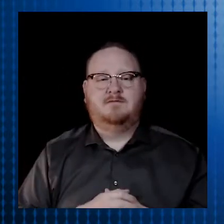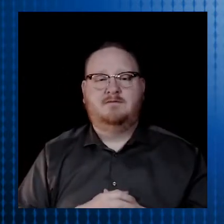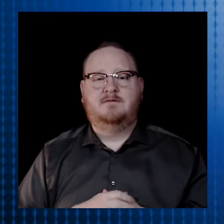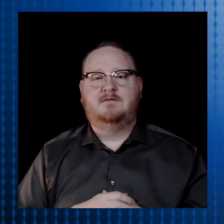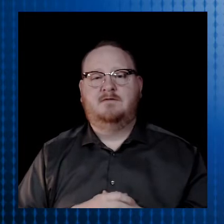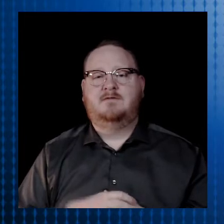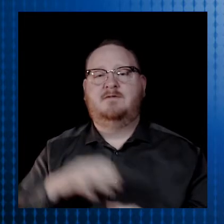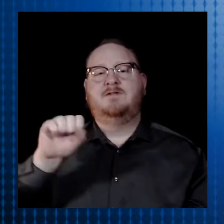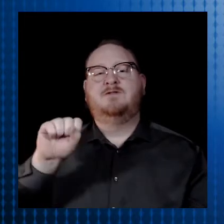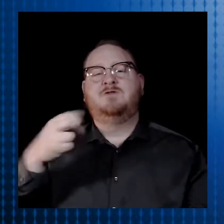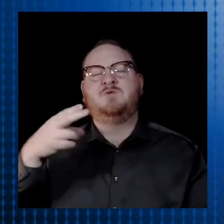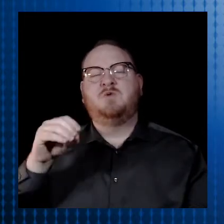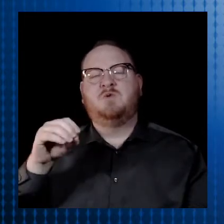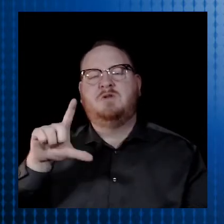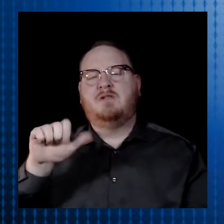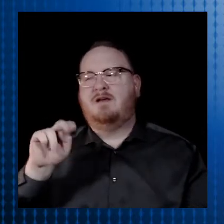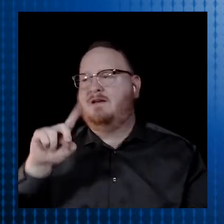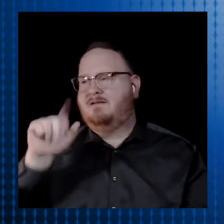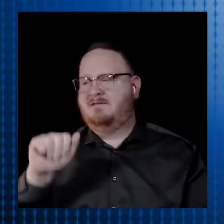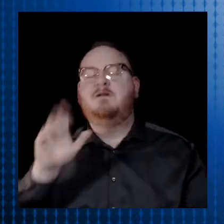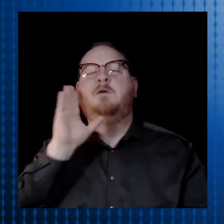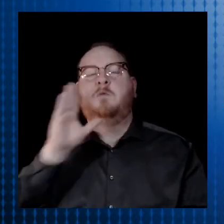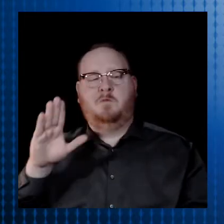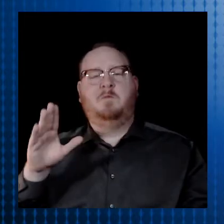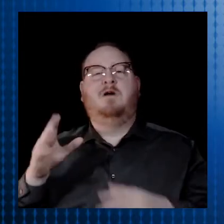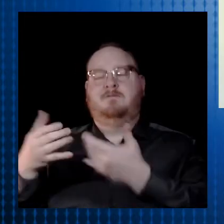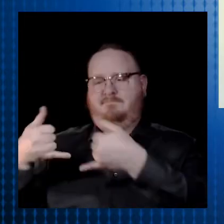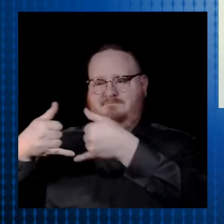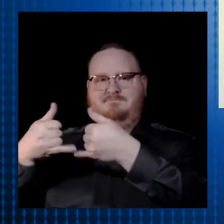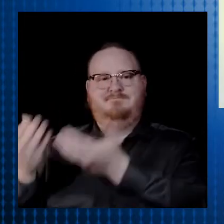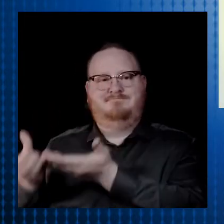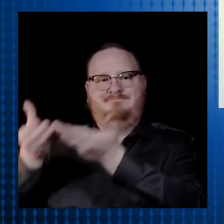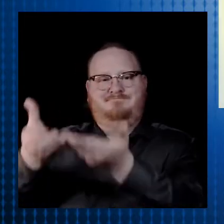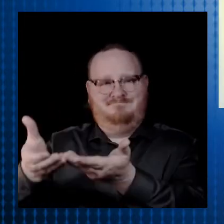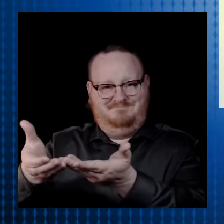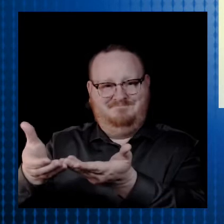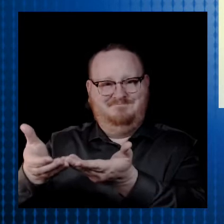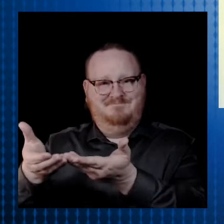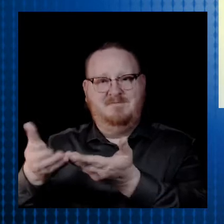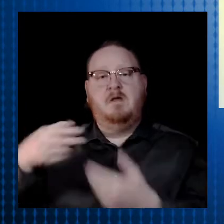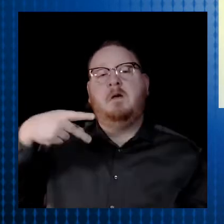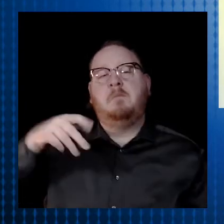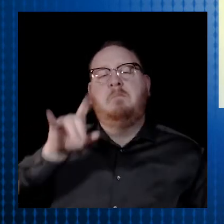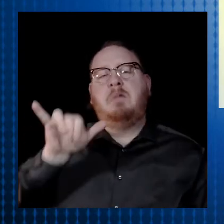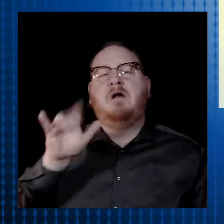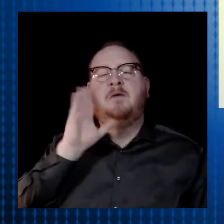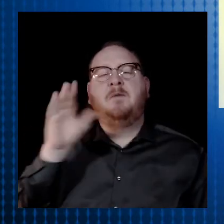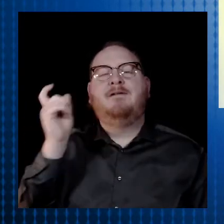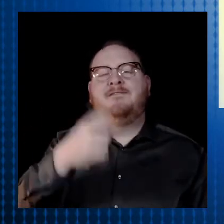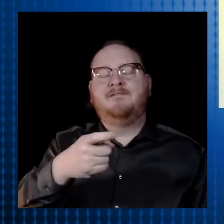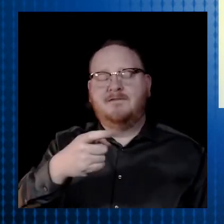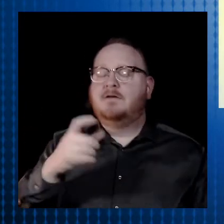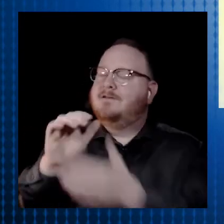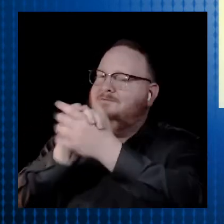Shalonda, you're going to receive this, and Polly will get this to you. Congratulations. And I'm